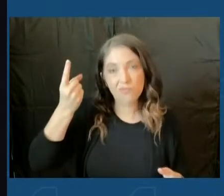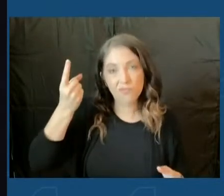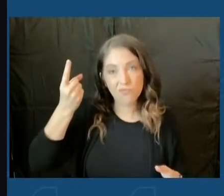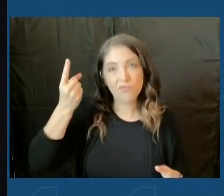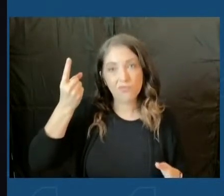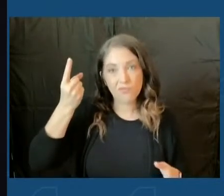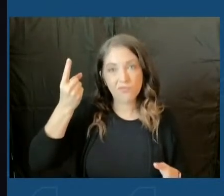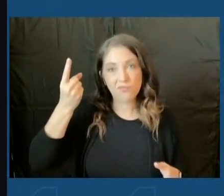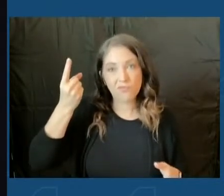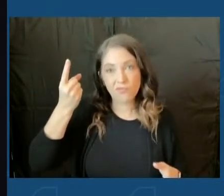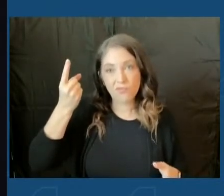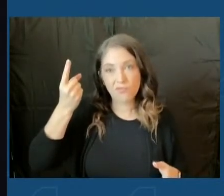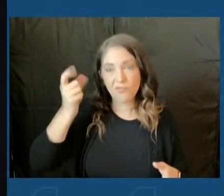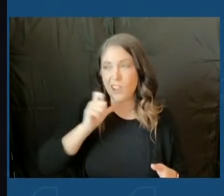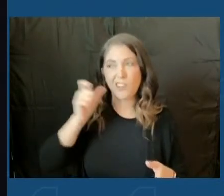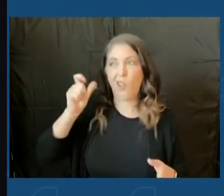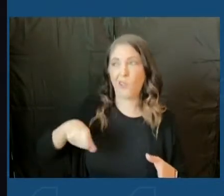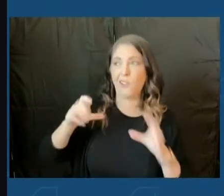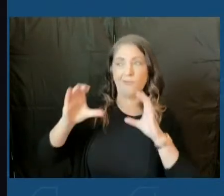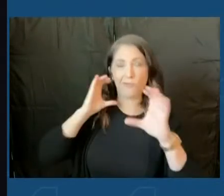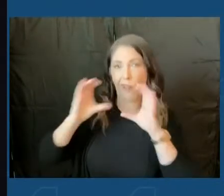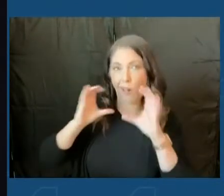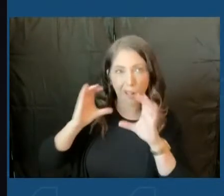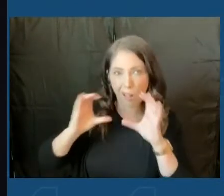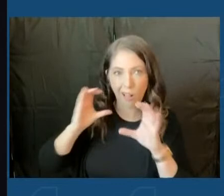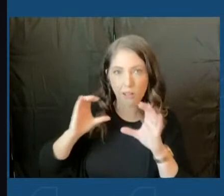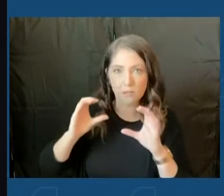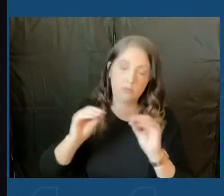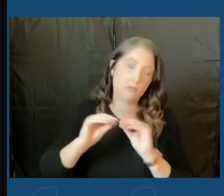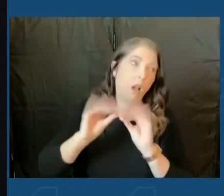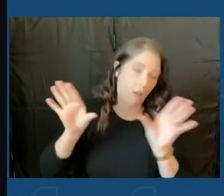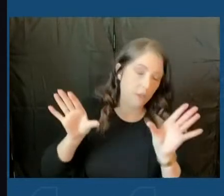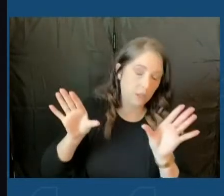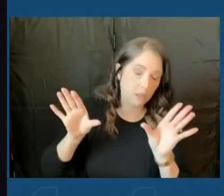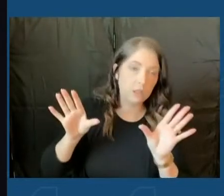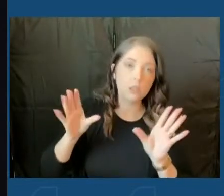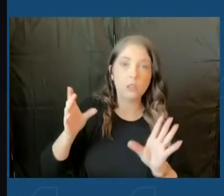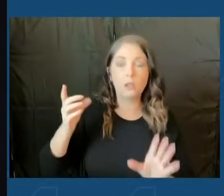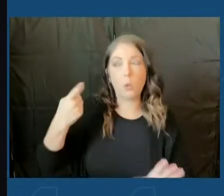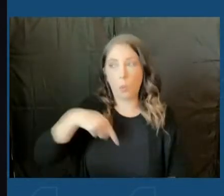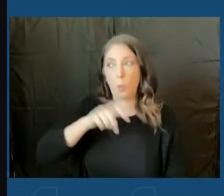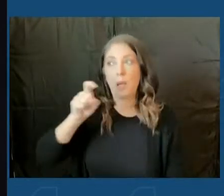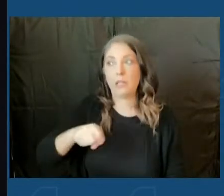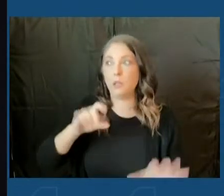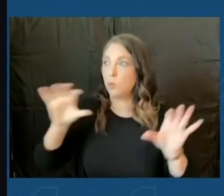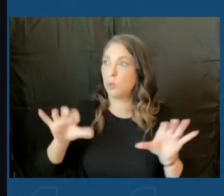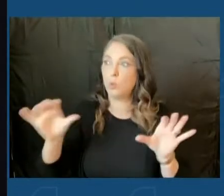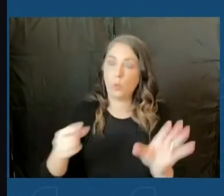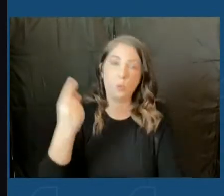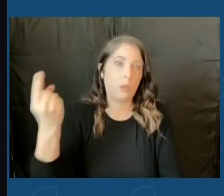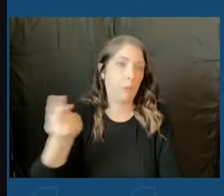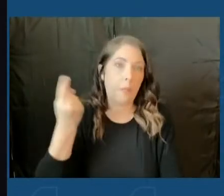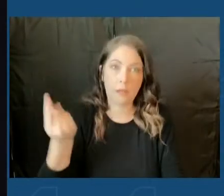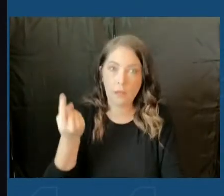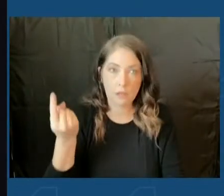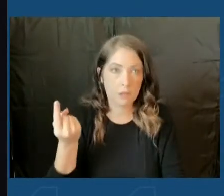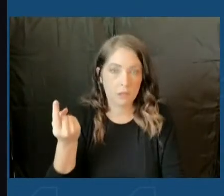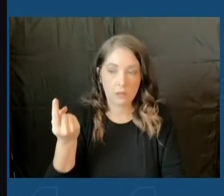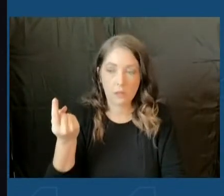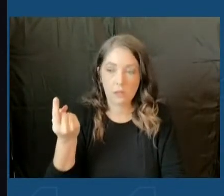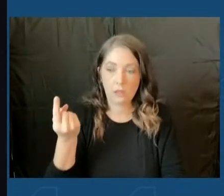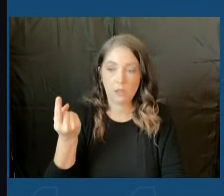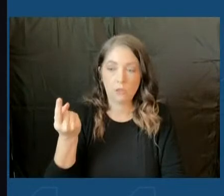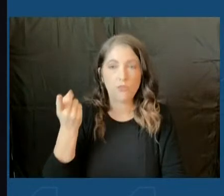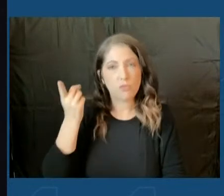without conversation, I mean, obviously, that we had to do something and to